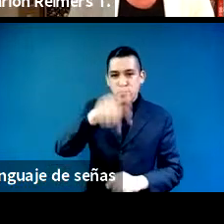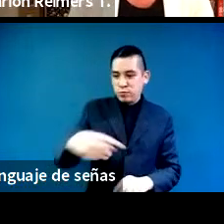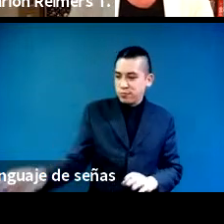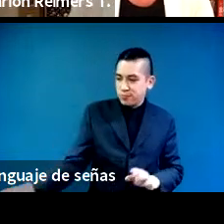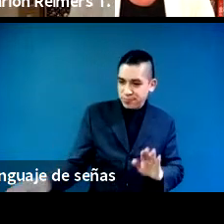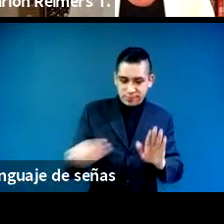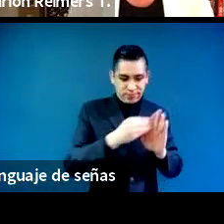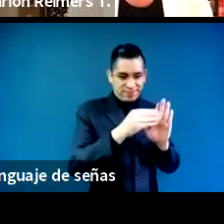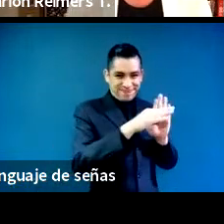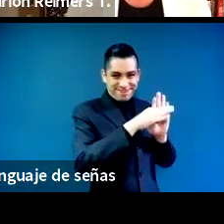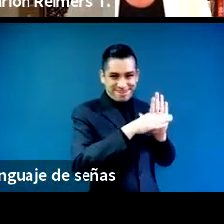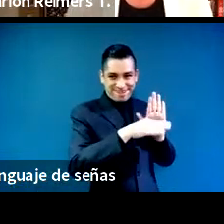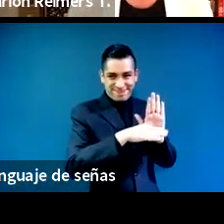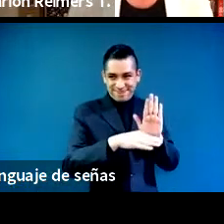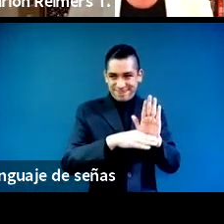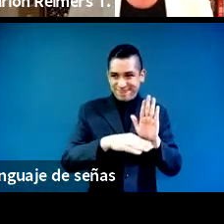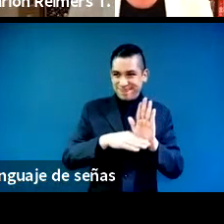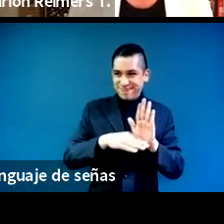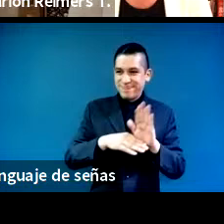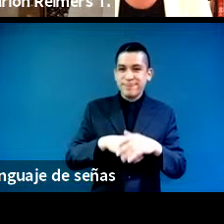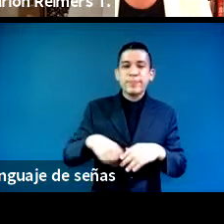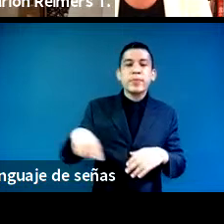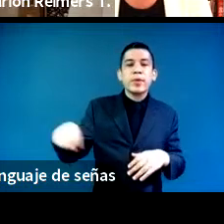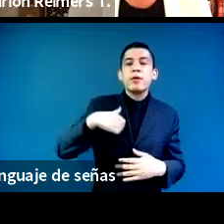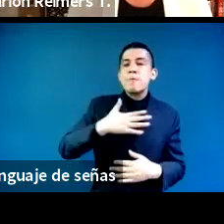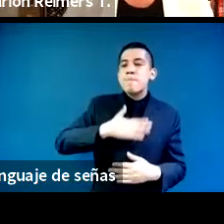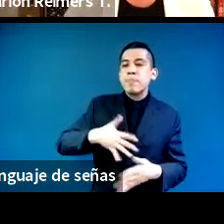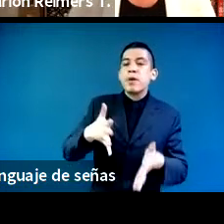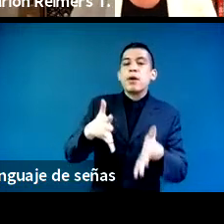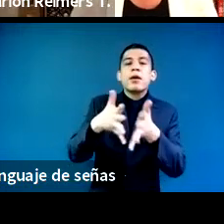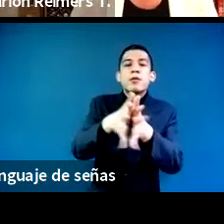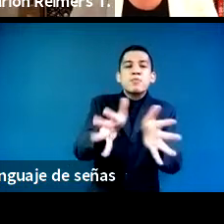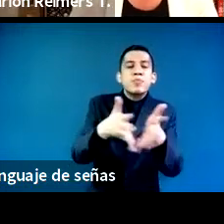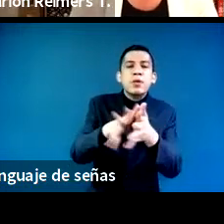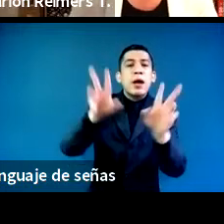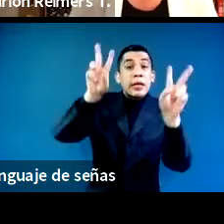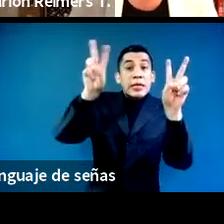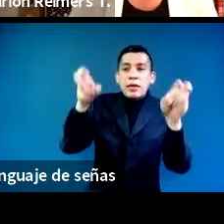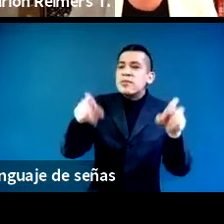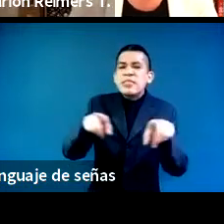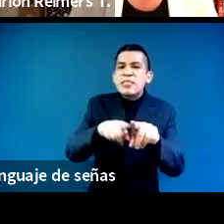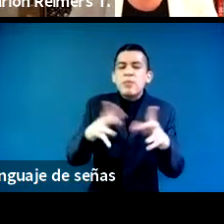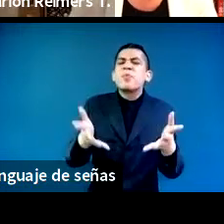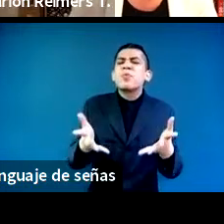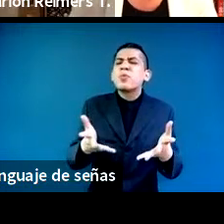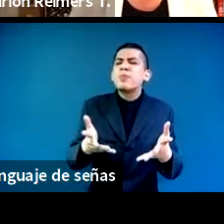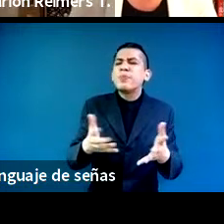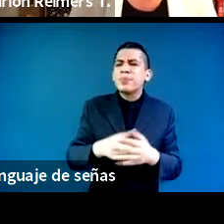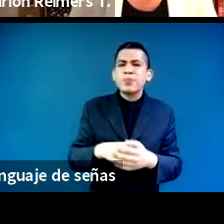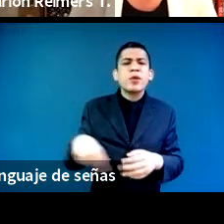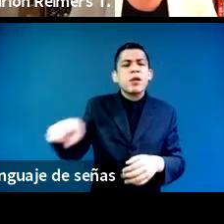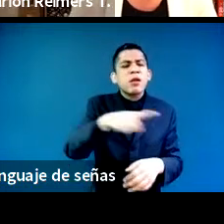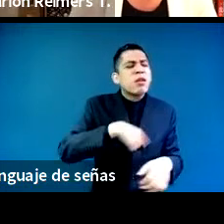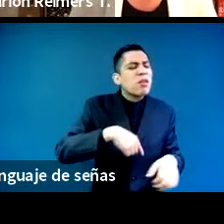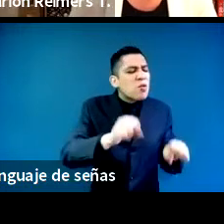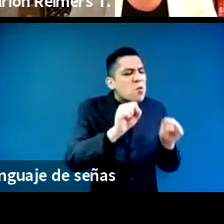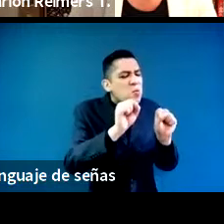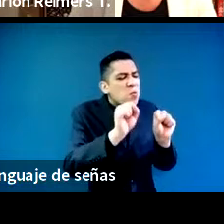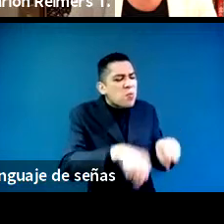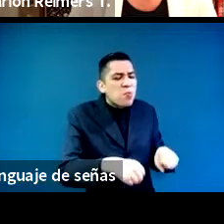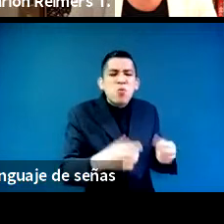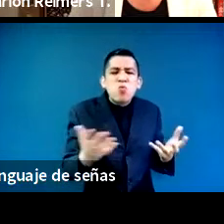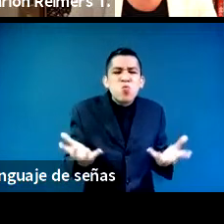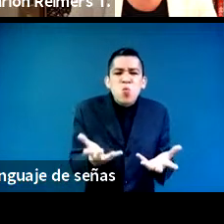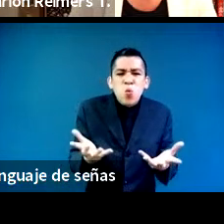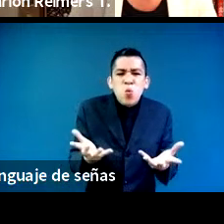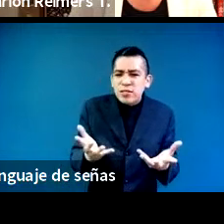do, Nina? Please go ahead. Hi, yeah, thank you so much for having me. Just to remind you, I'm Nina Goswani, I'm the Creative Diversity